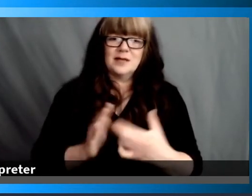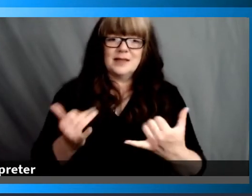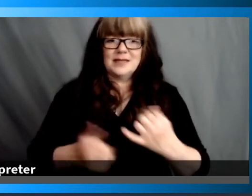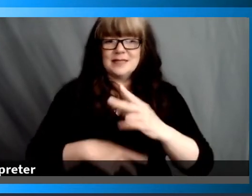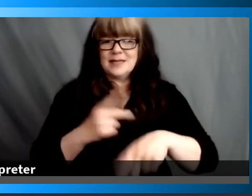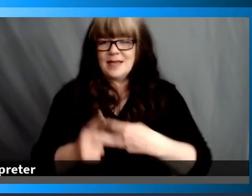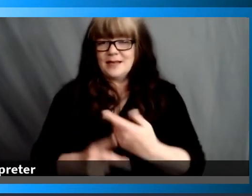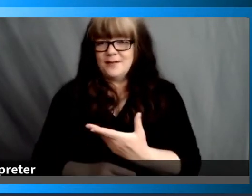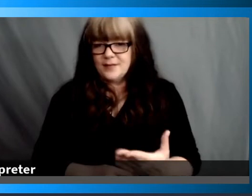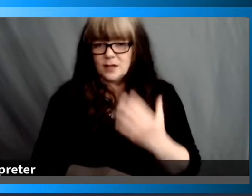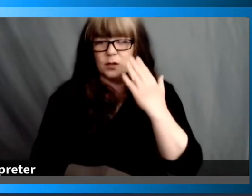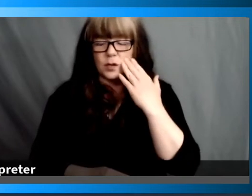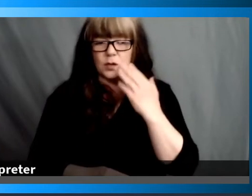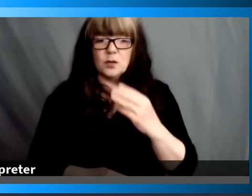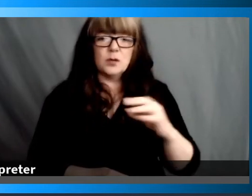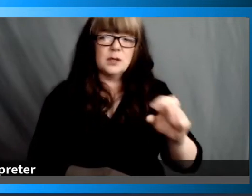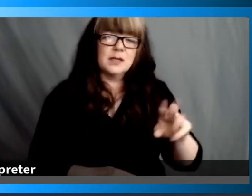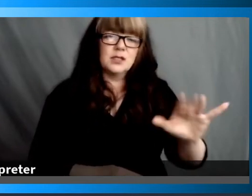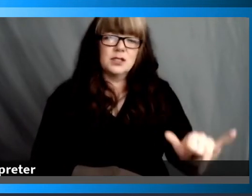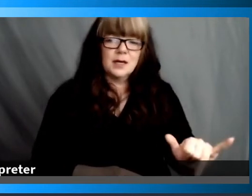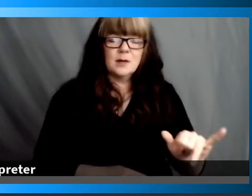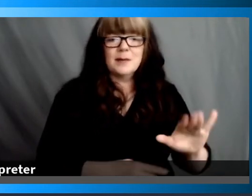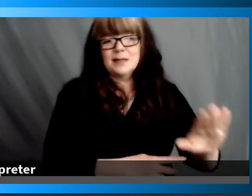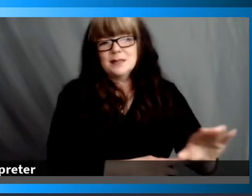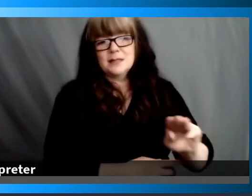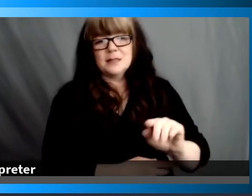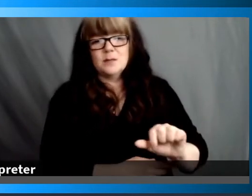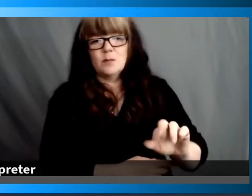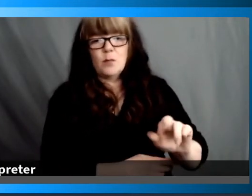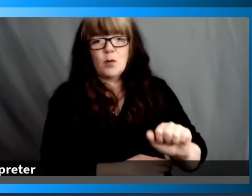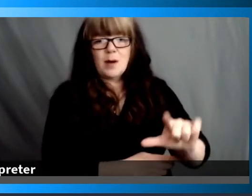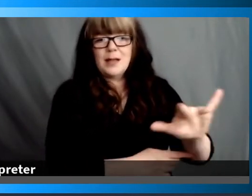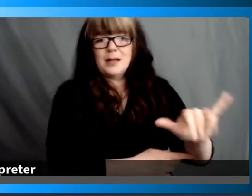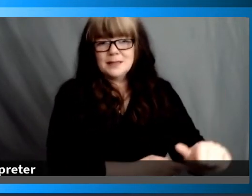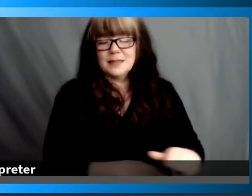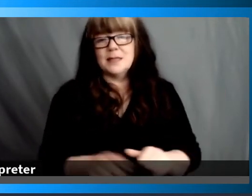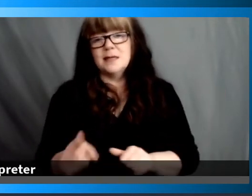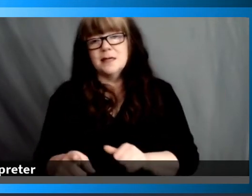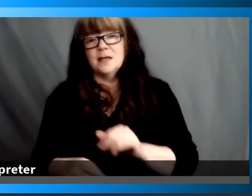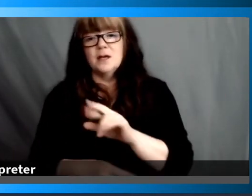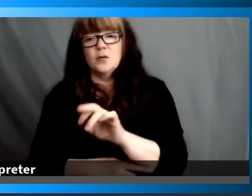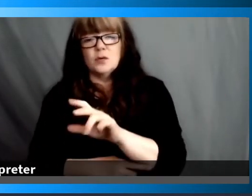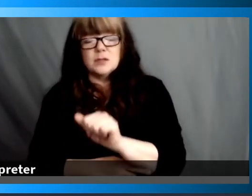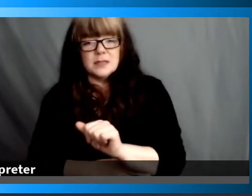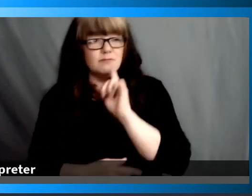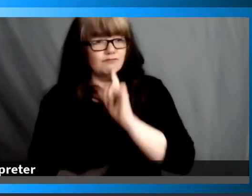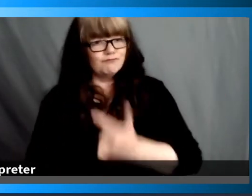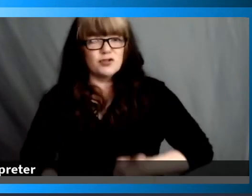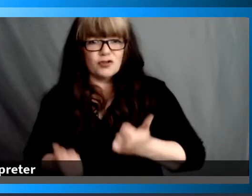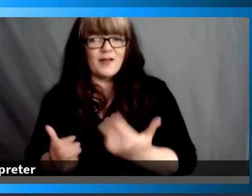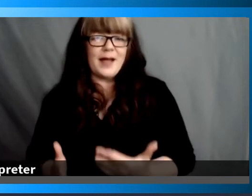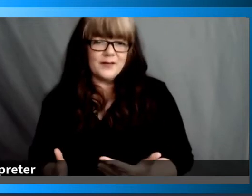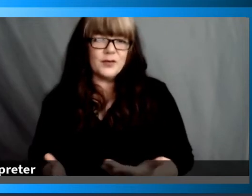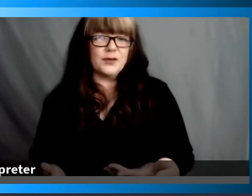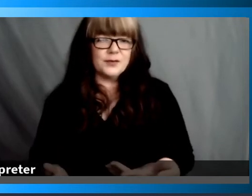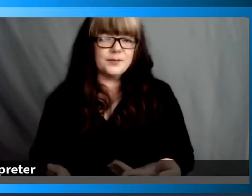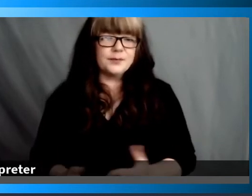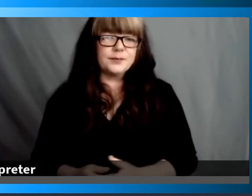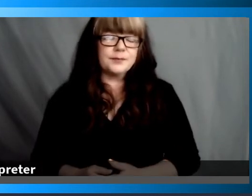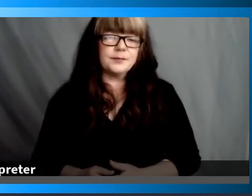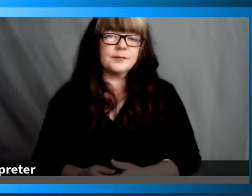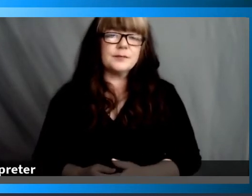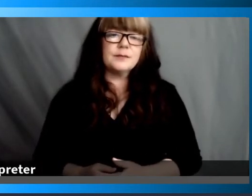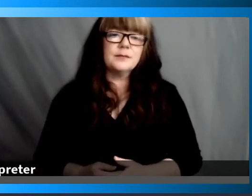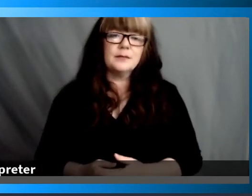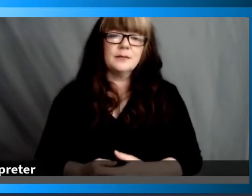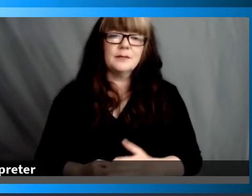you know? Like Jeremy is morality, and like Rosita is survival. And, you know, like there is this, like our